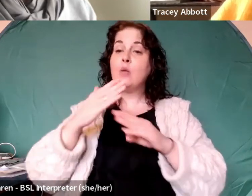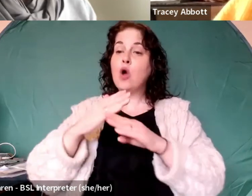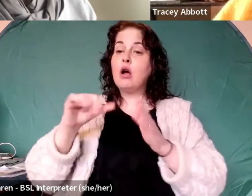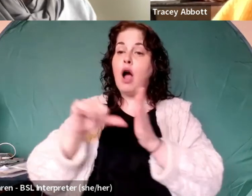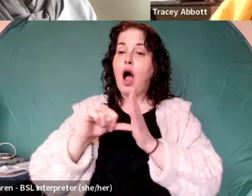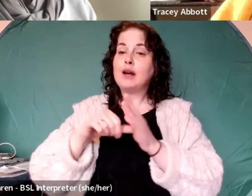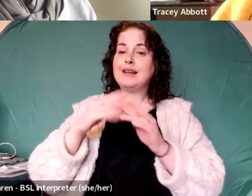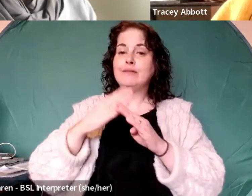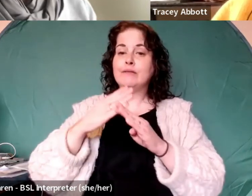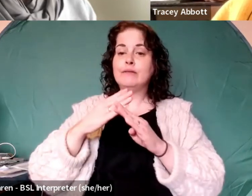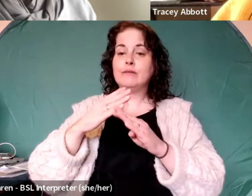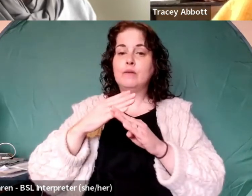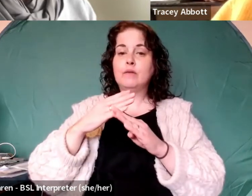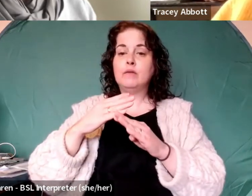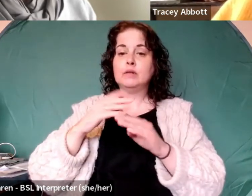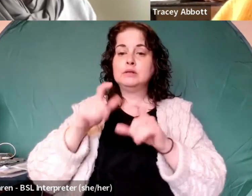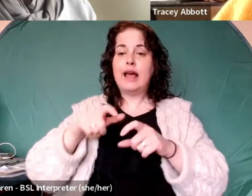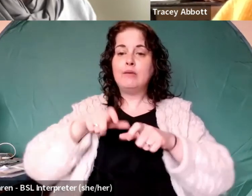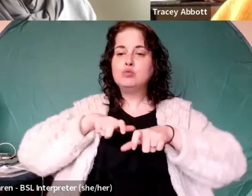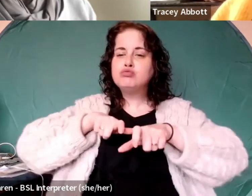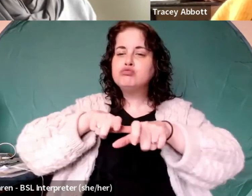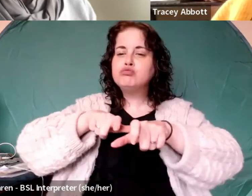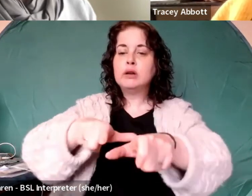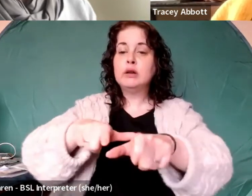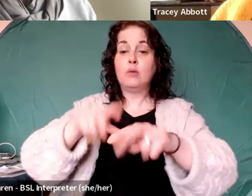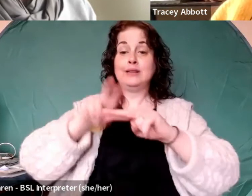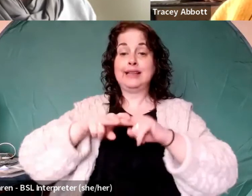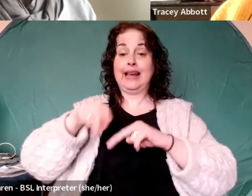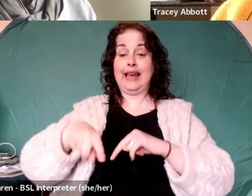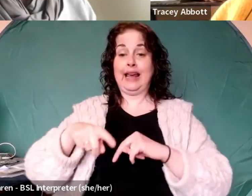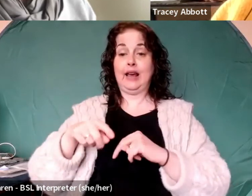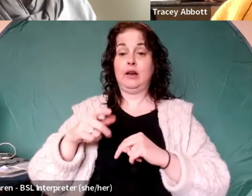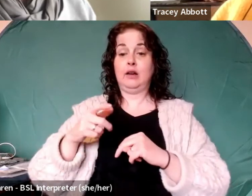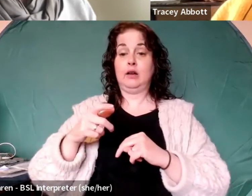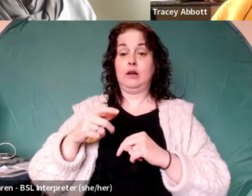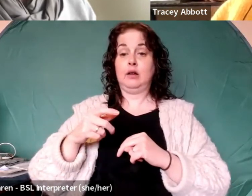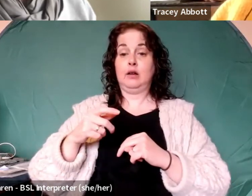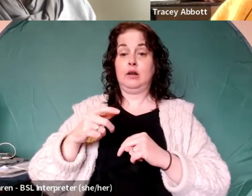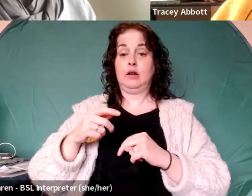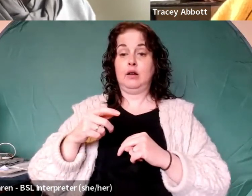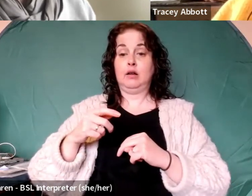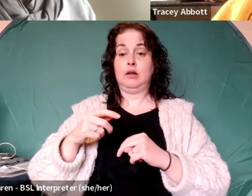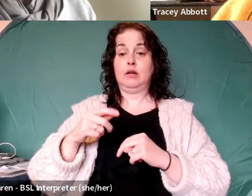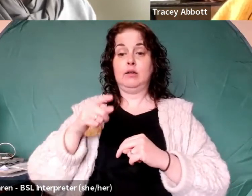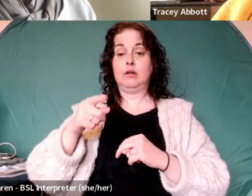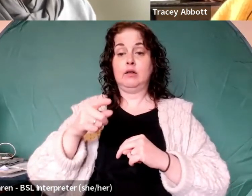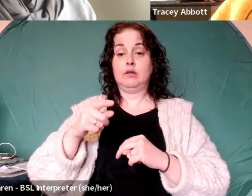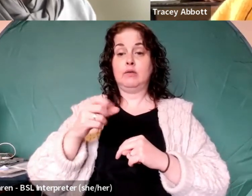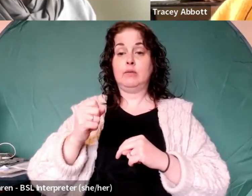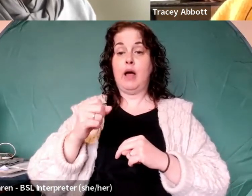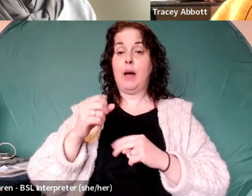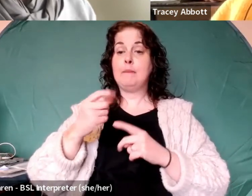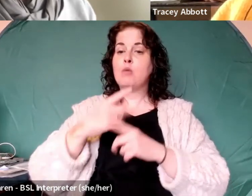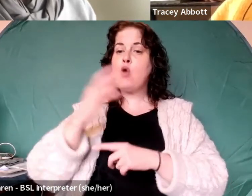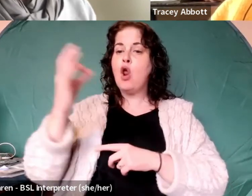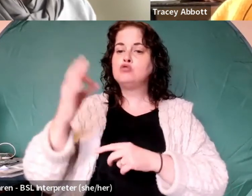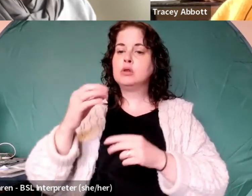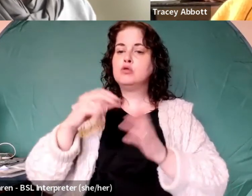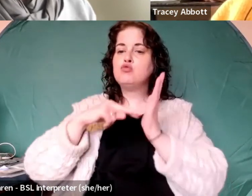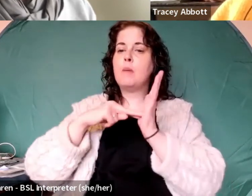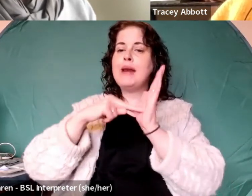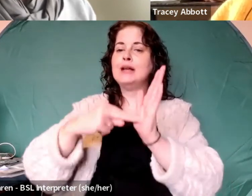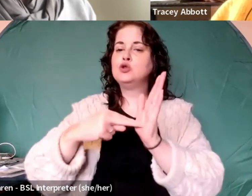course they do. Of course they do. I'm happy. We sit here, we're doing at the moment the Shore Trust Power 100 nominations for people that